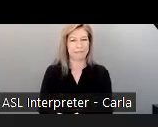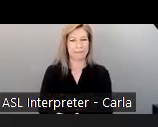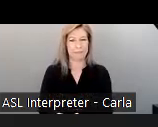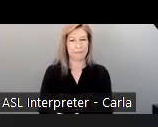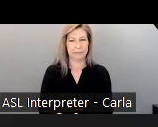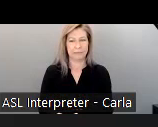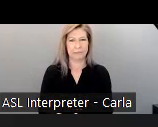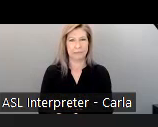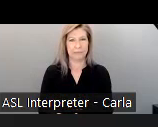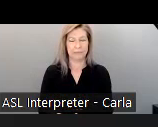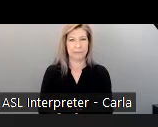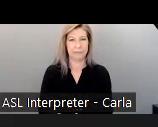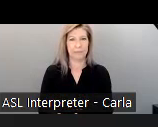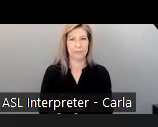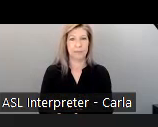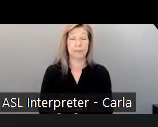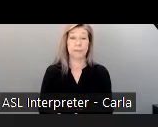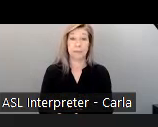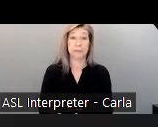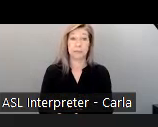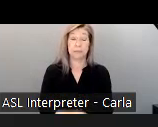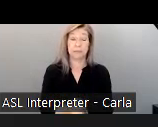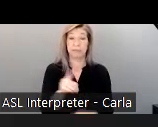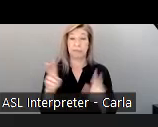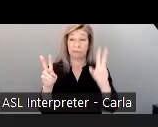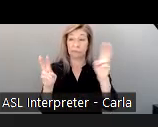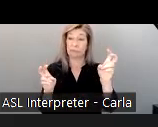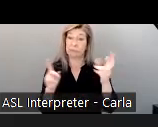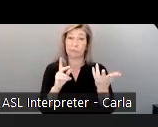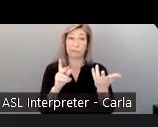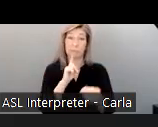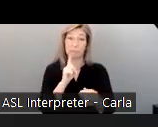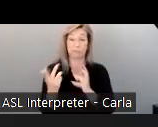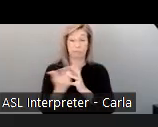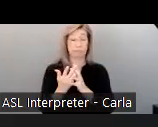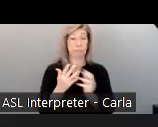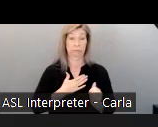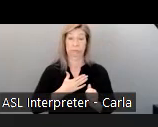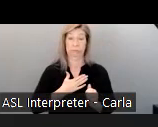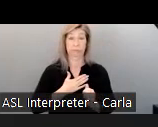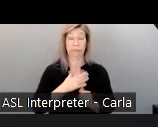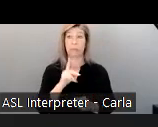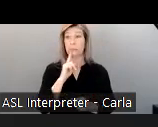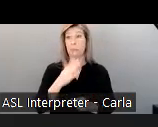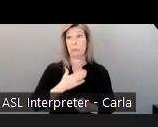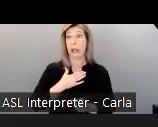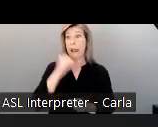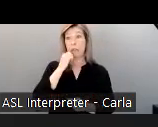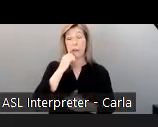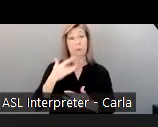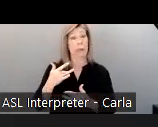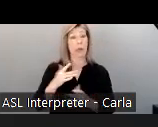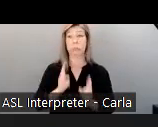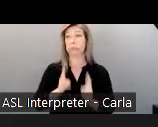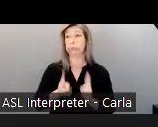This has definitely been my lifelong journey because I am a very speedy person, and